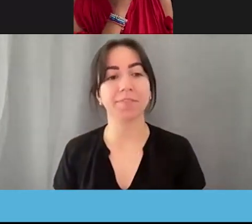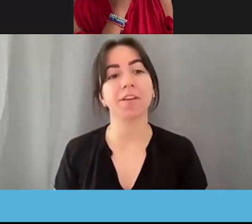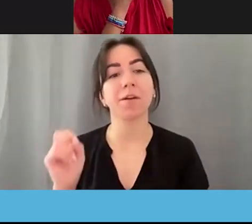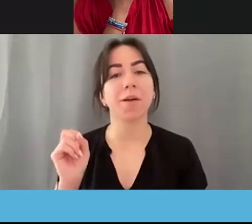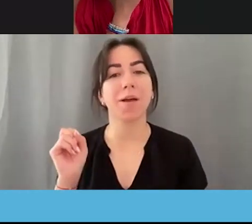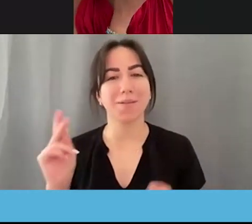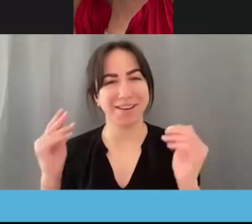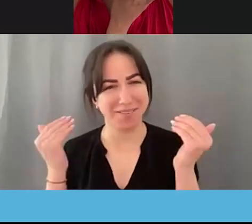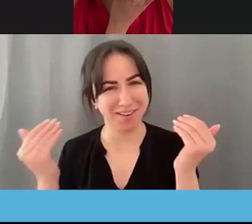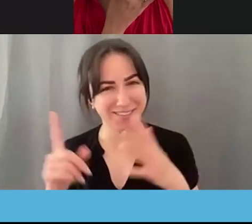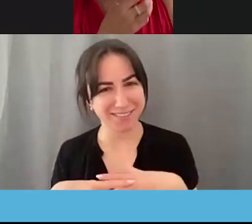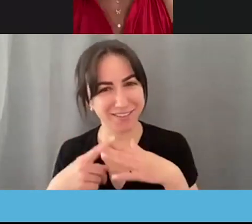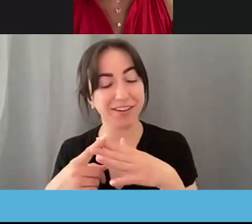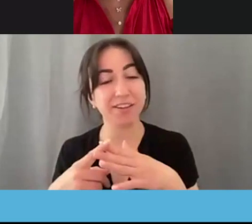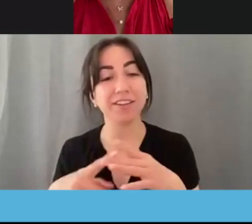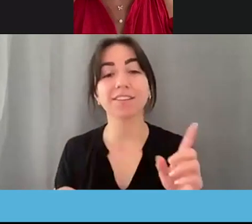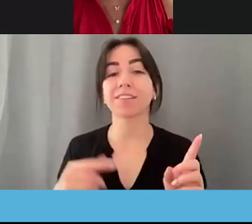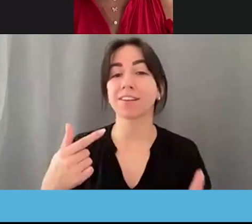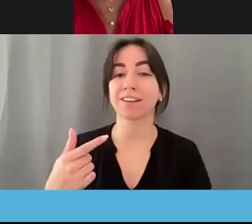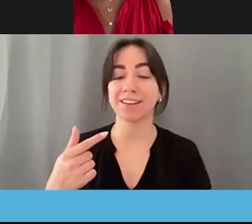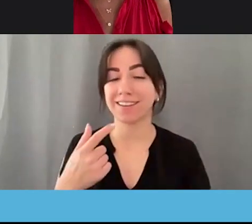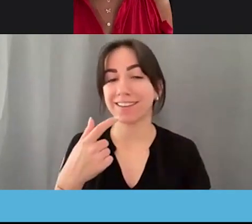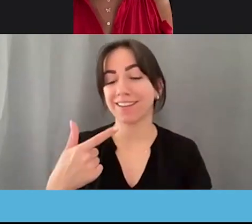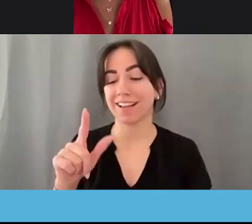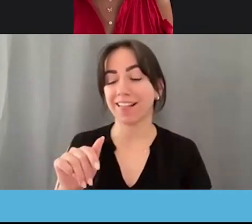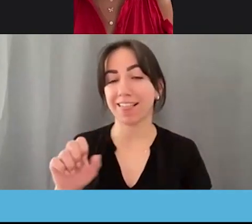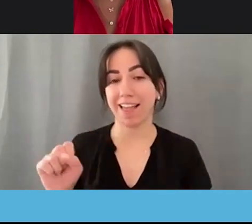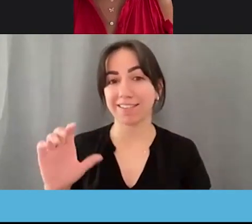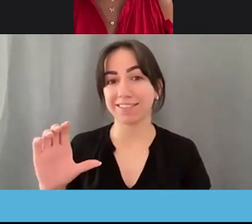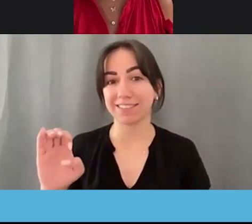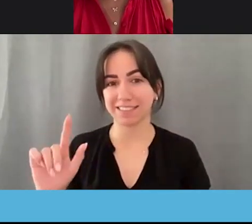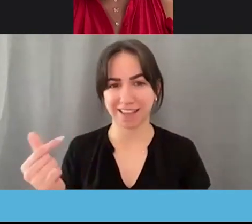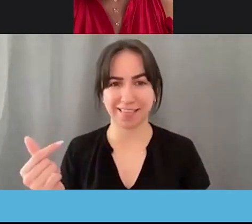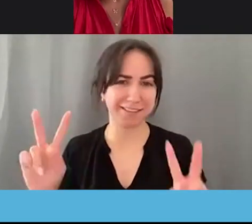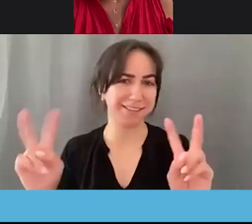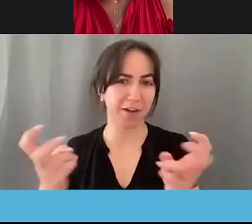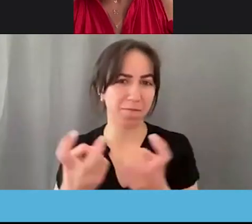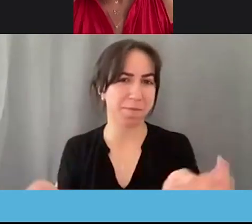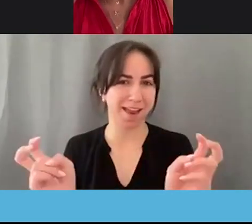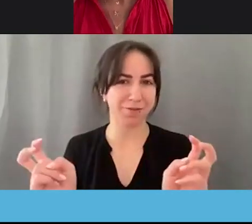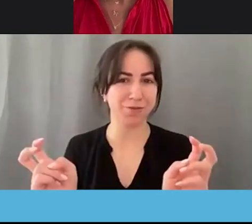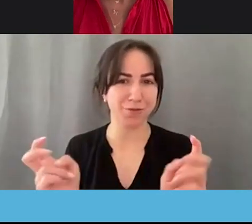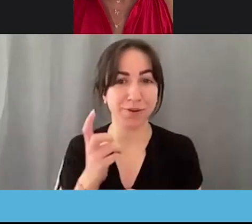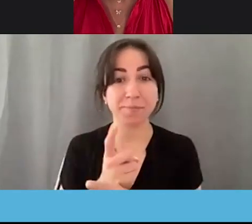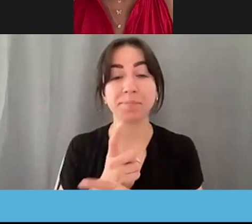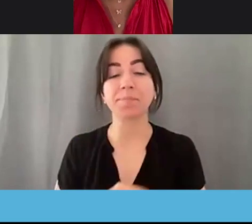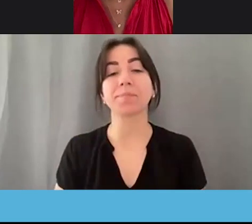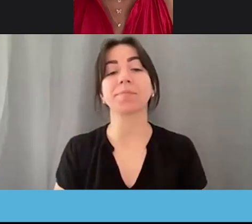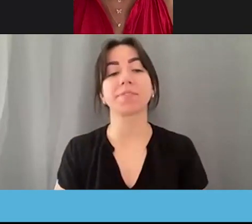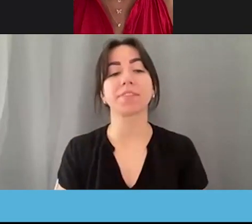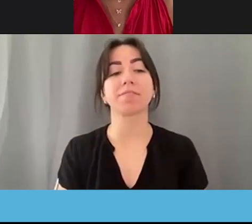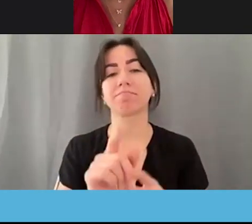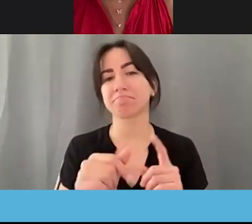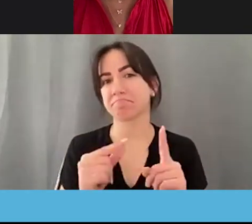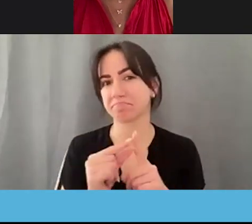go. So the glass ceiling, which is the title of our panel today, right? It is a term